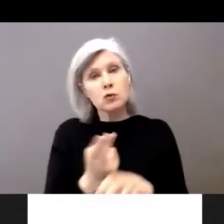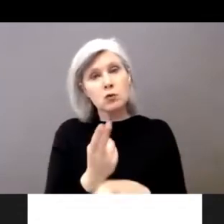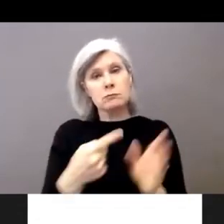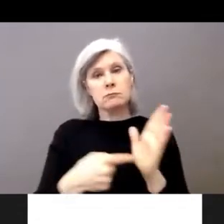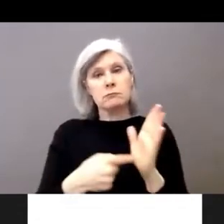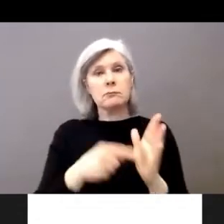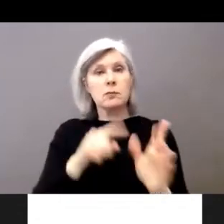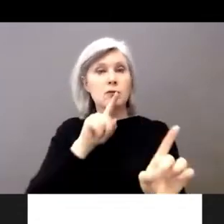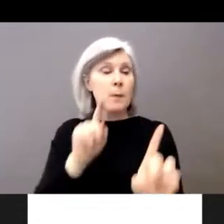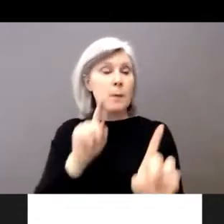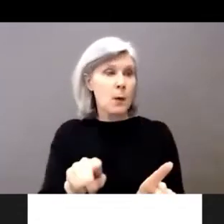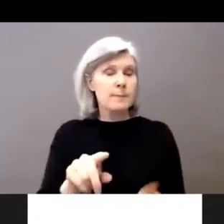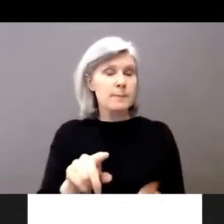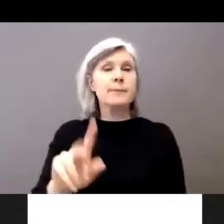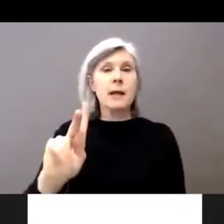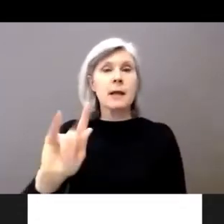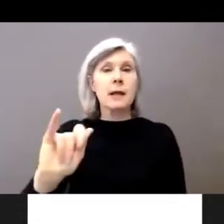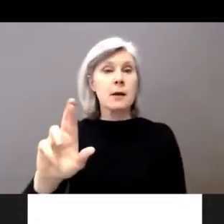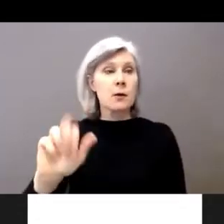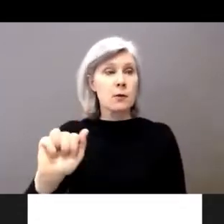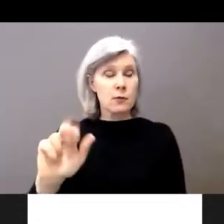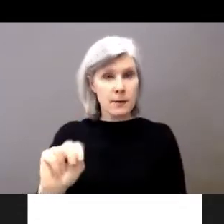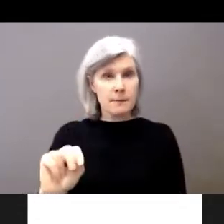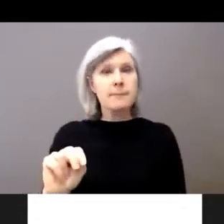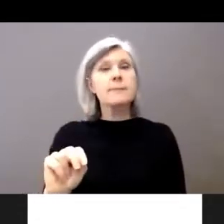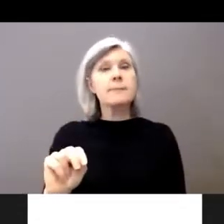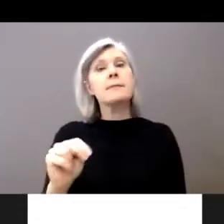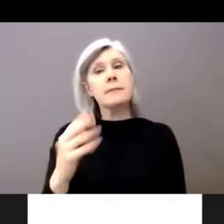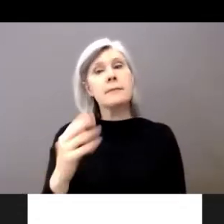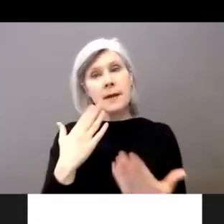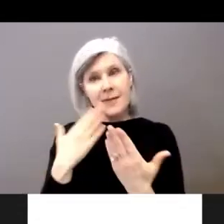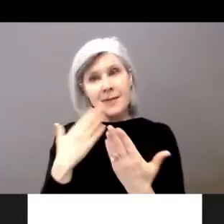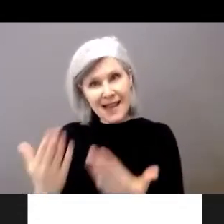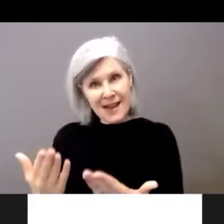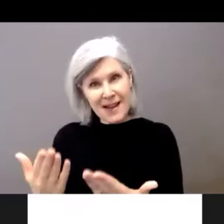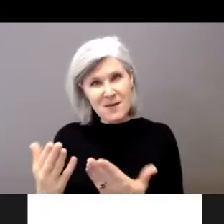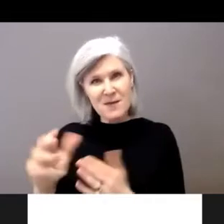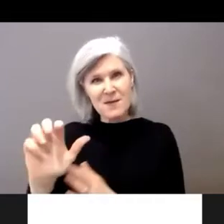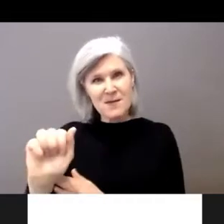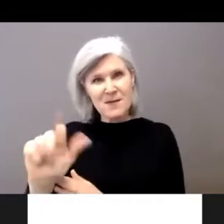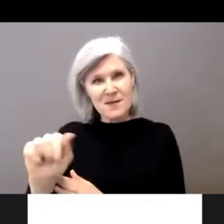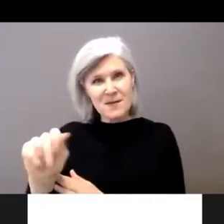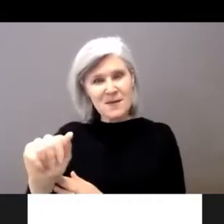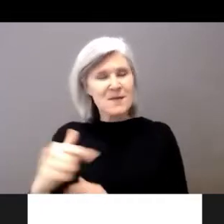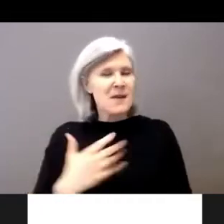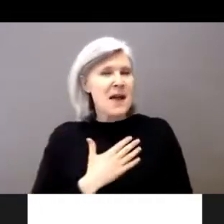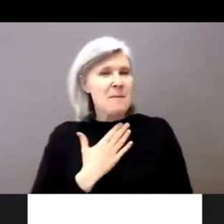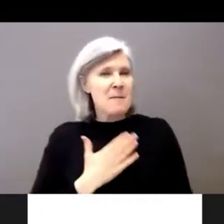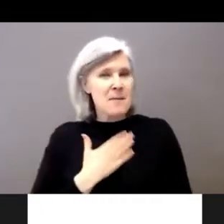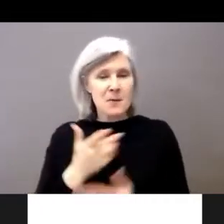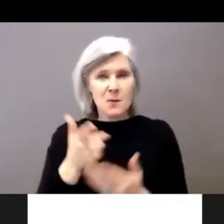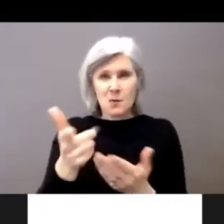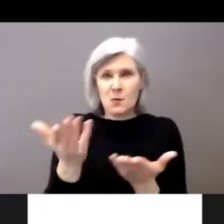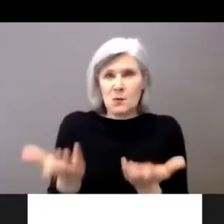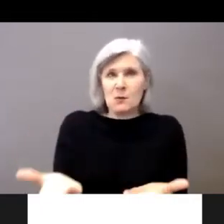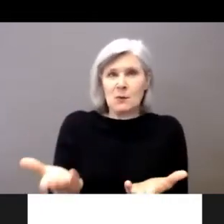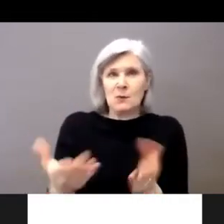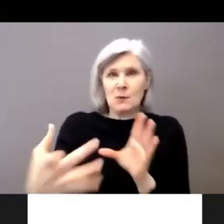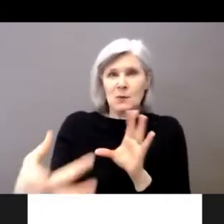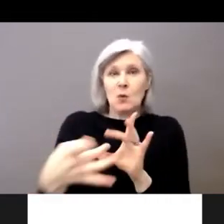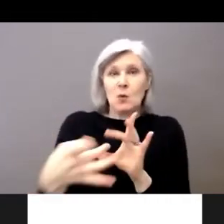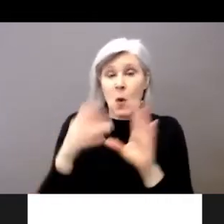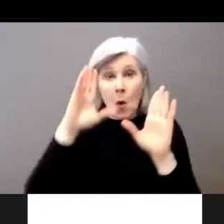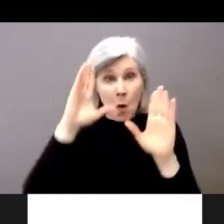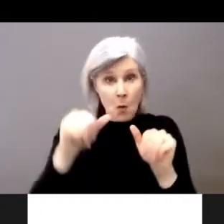you for being here today. And I hope that everybody has a chance to not only read the